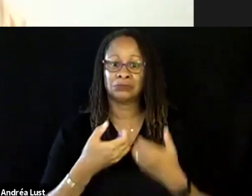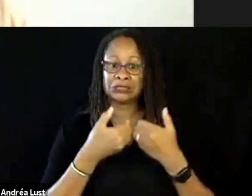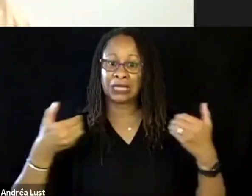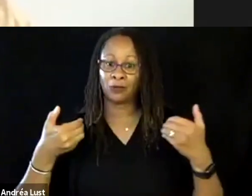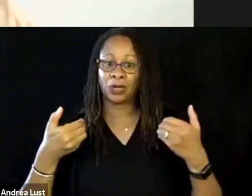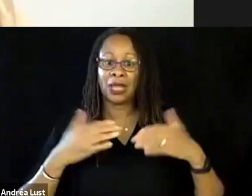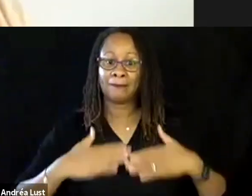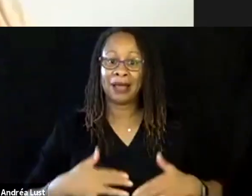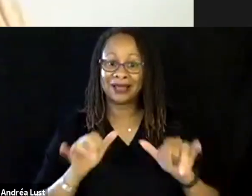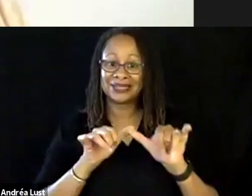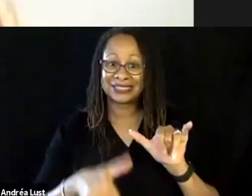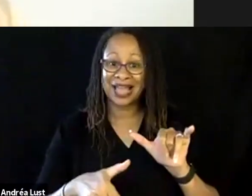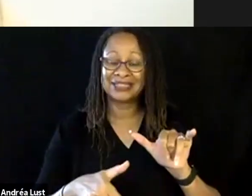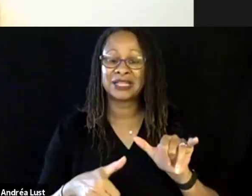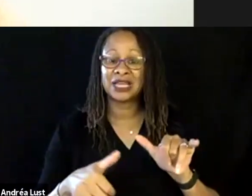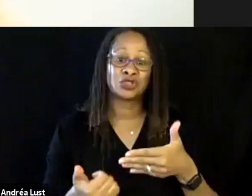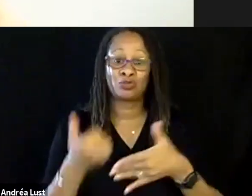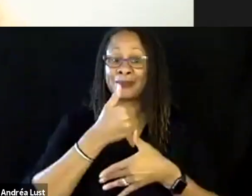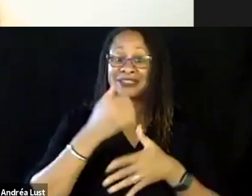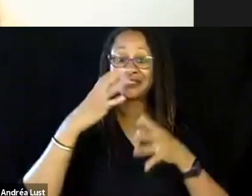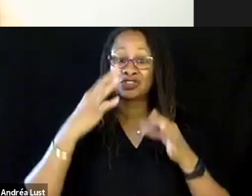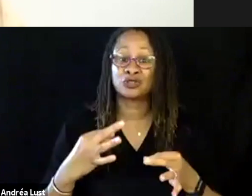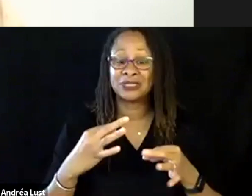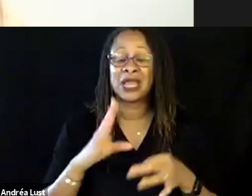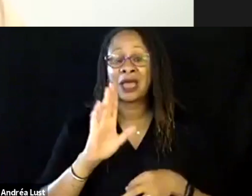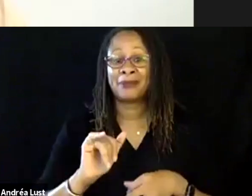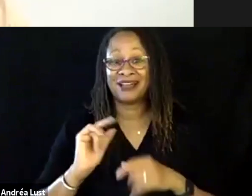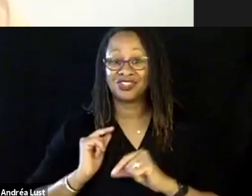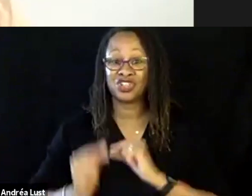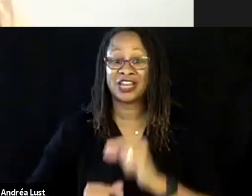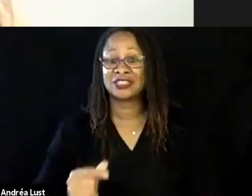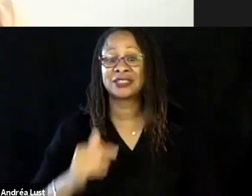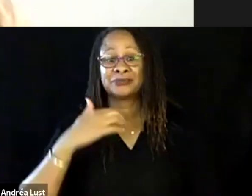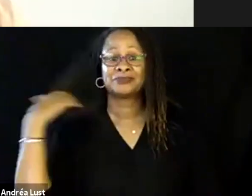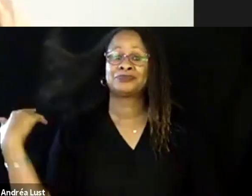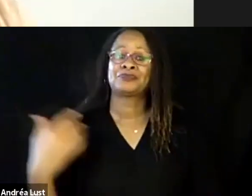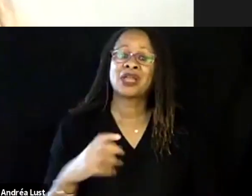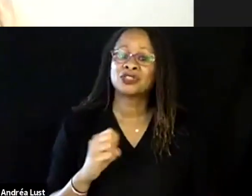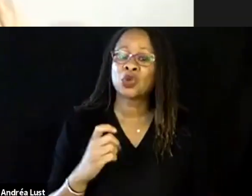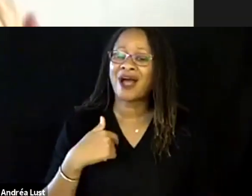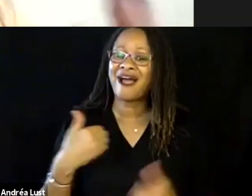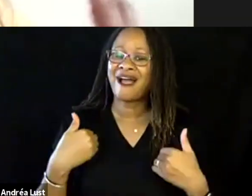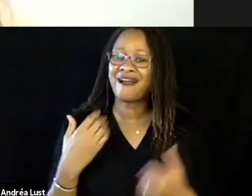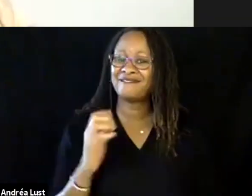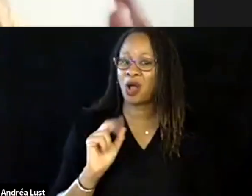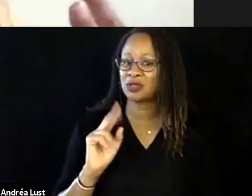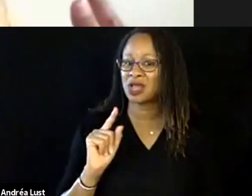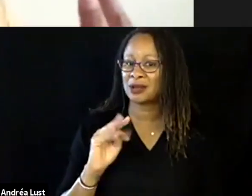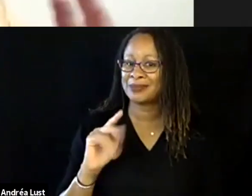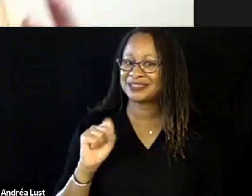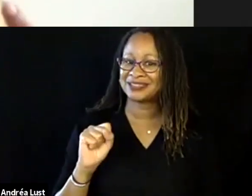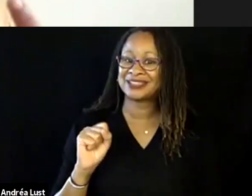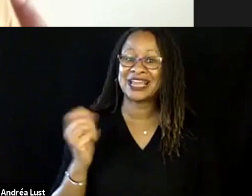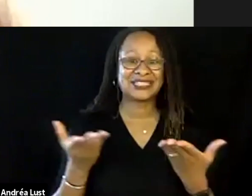Body size is primarily determined by genetics. So I have an autonomous standalone existence